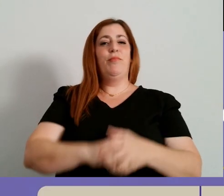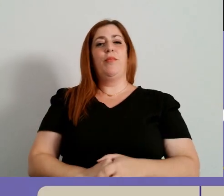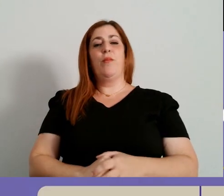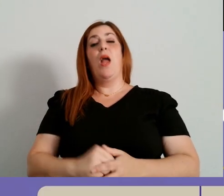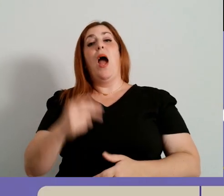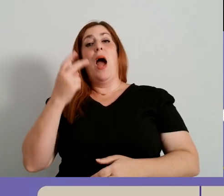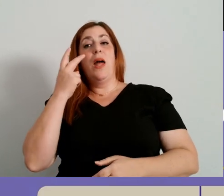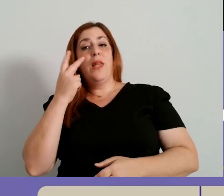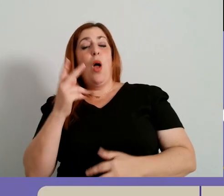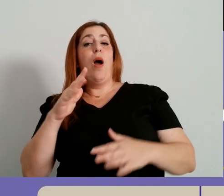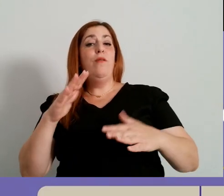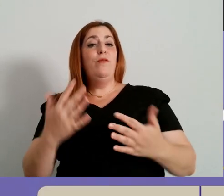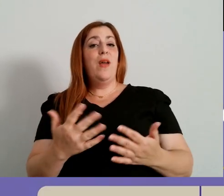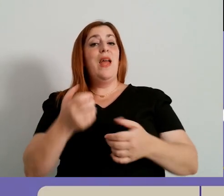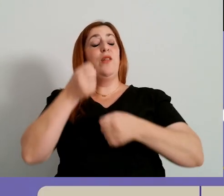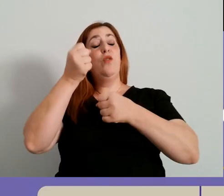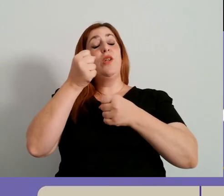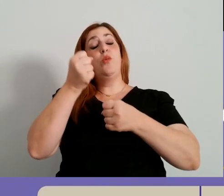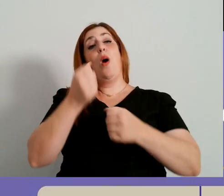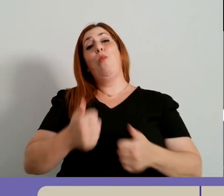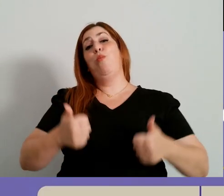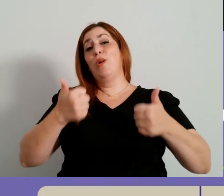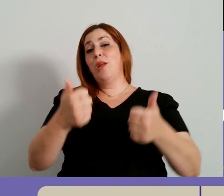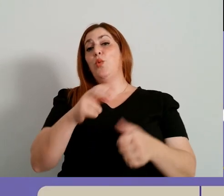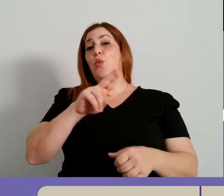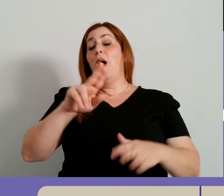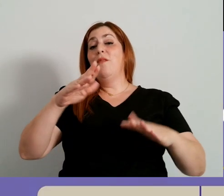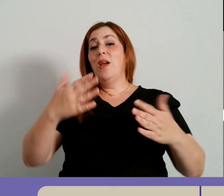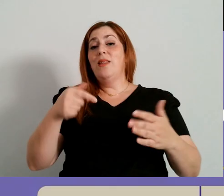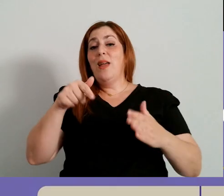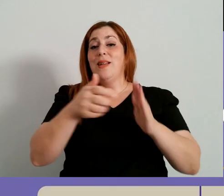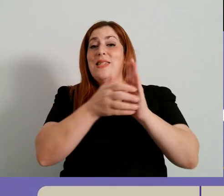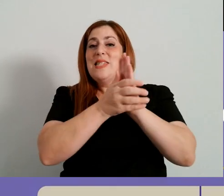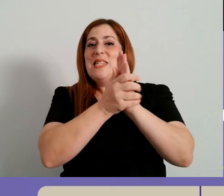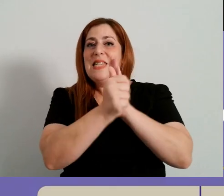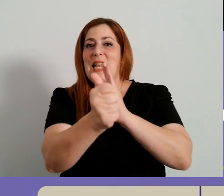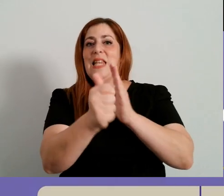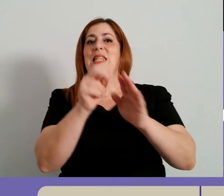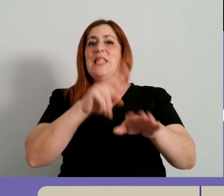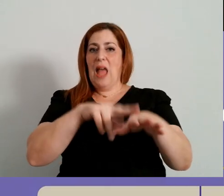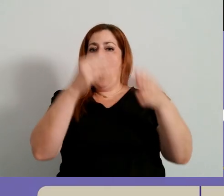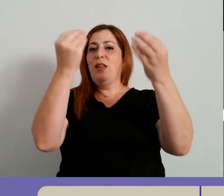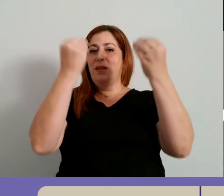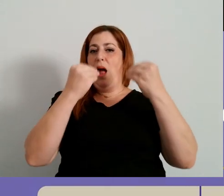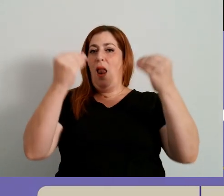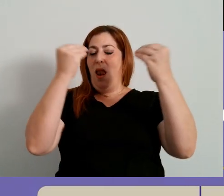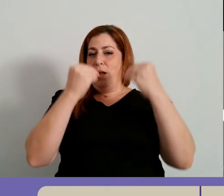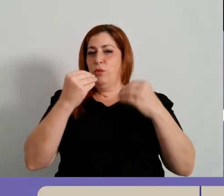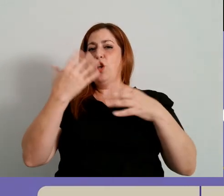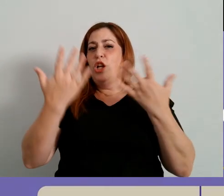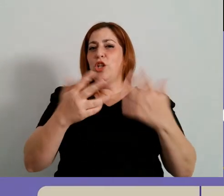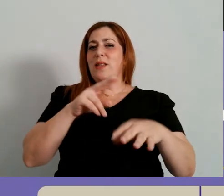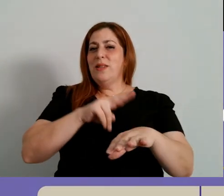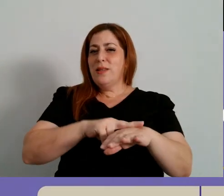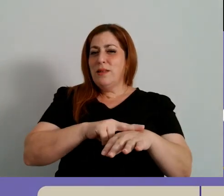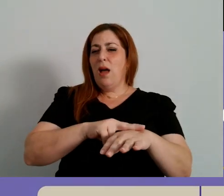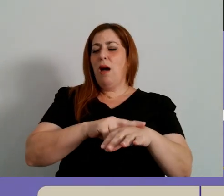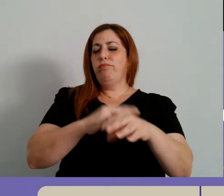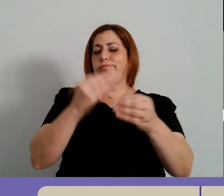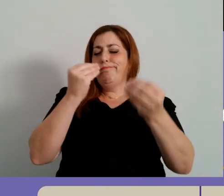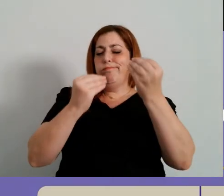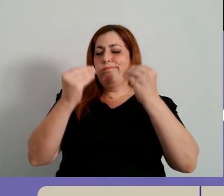of advocacy as a skill rather than something that just people naturally have, something that you need to work